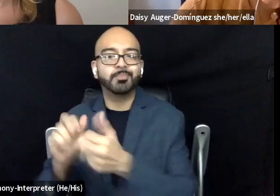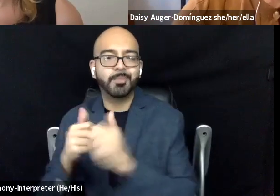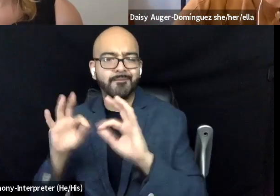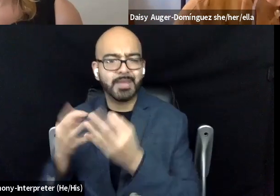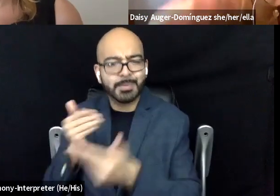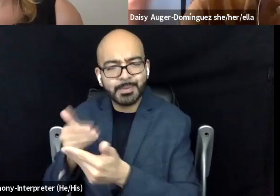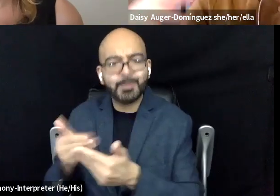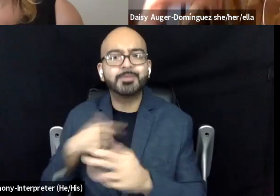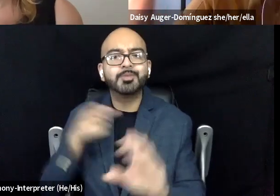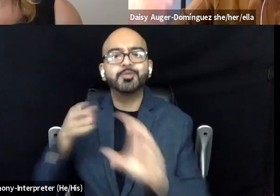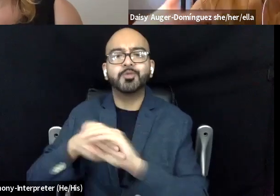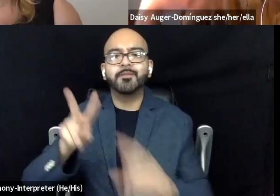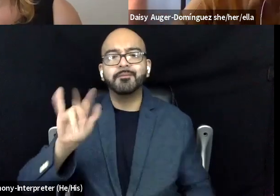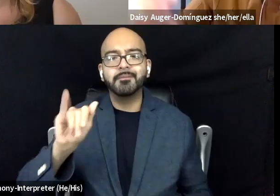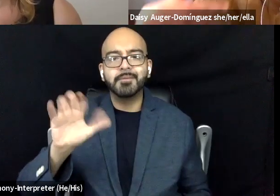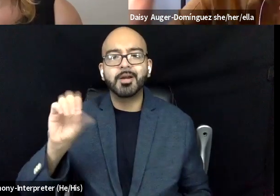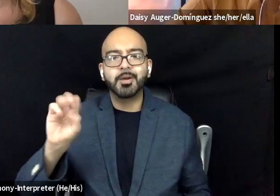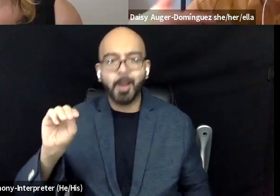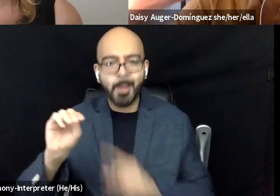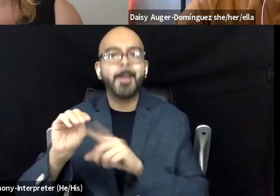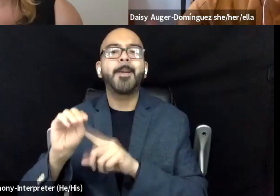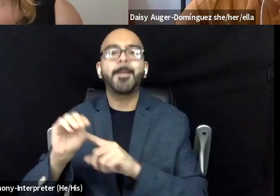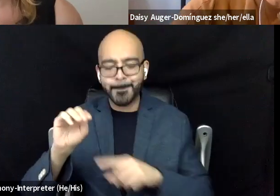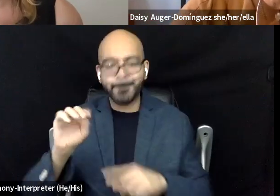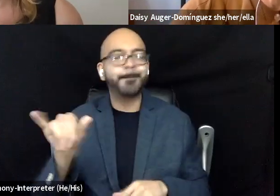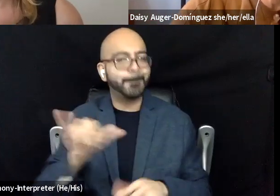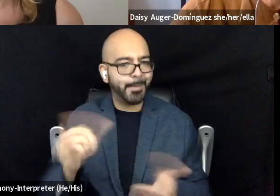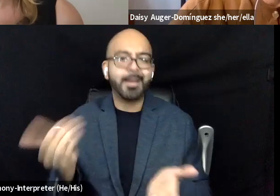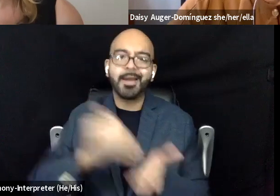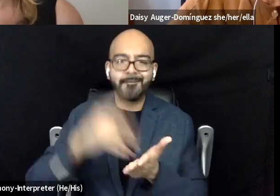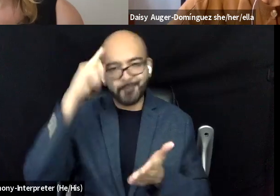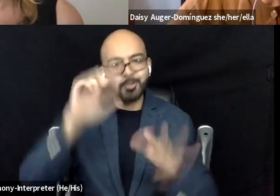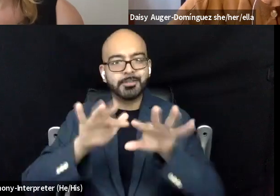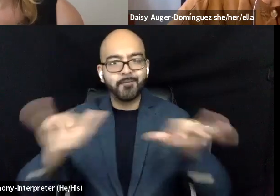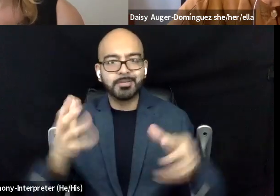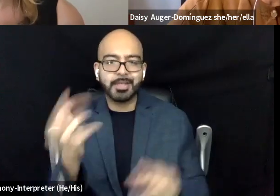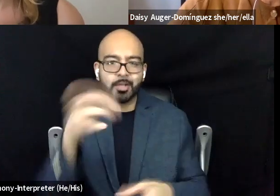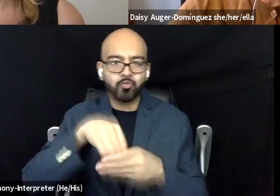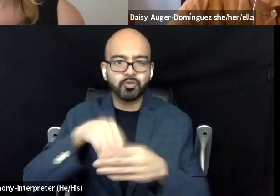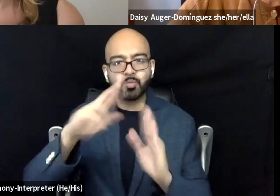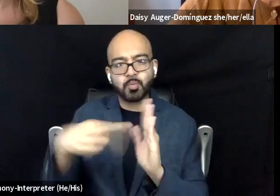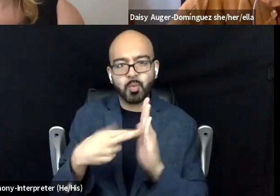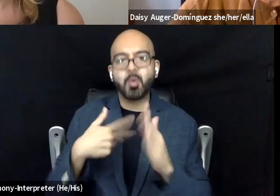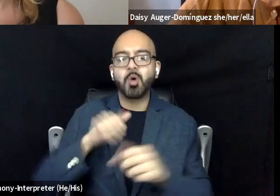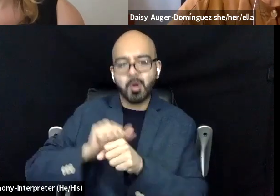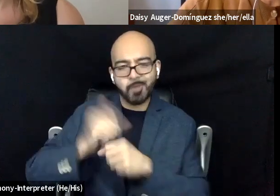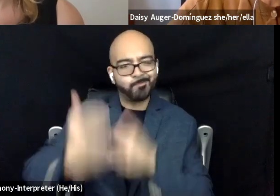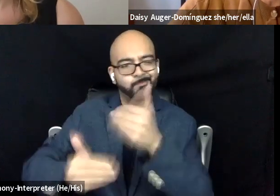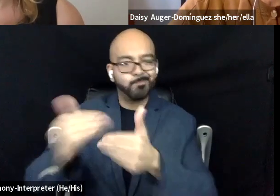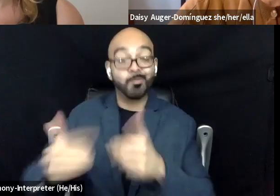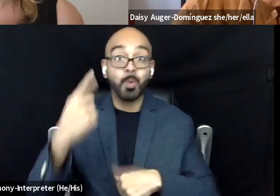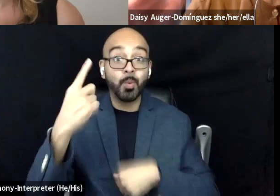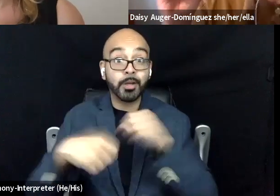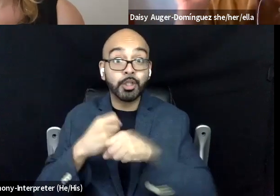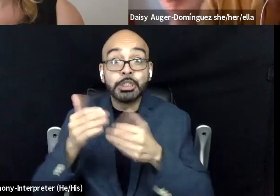function. Always with my focus has always been on diversity and inclusion. And a year into that, as we restructured the organization,